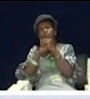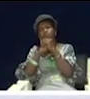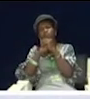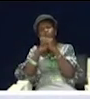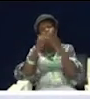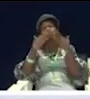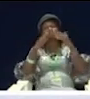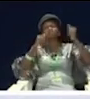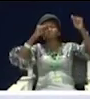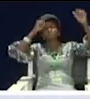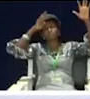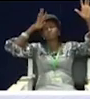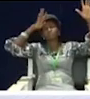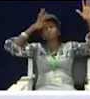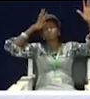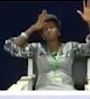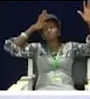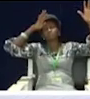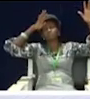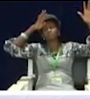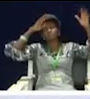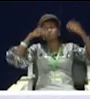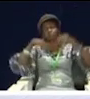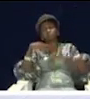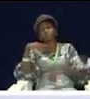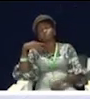Thank you, Father.